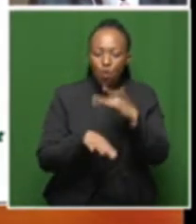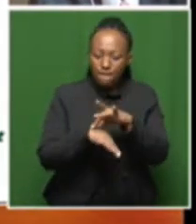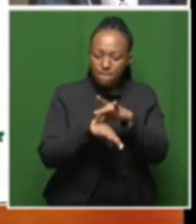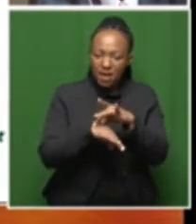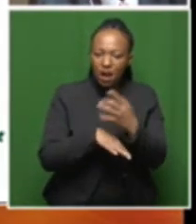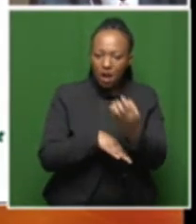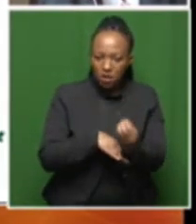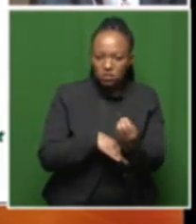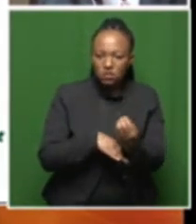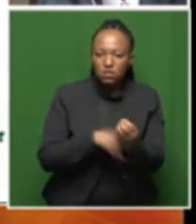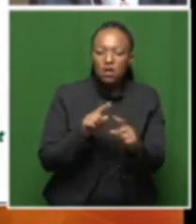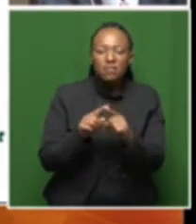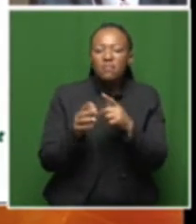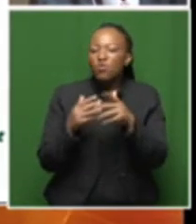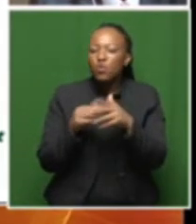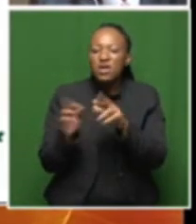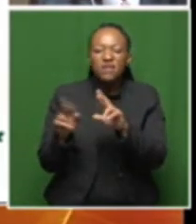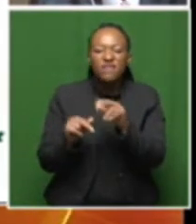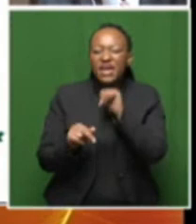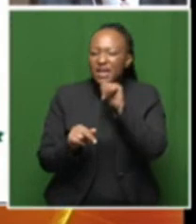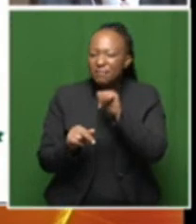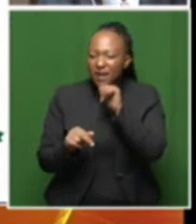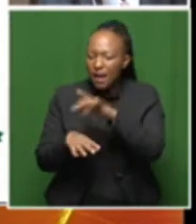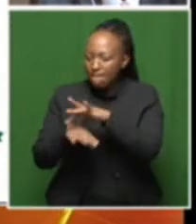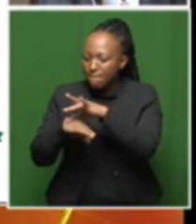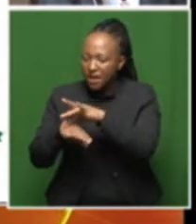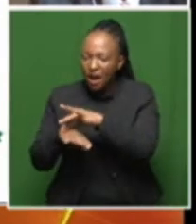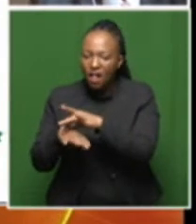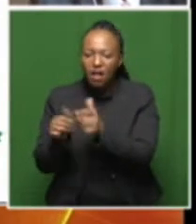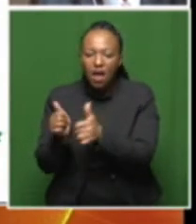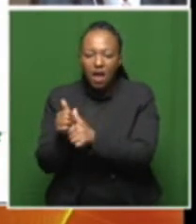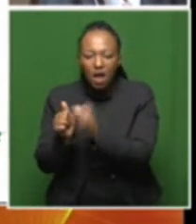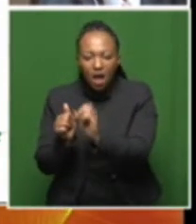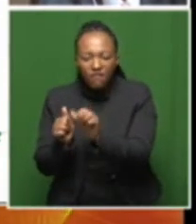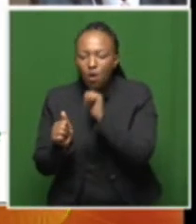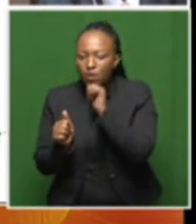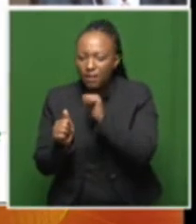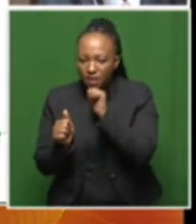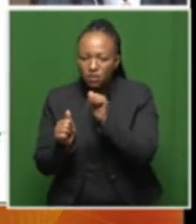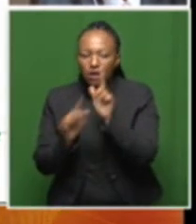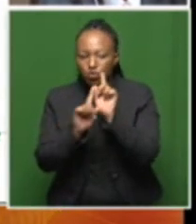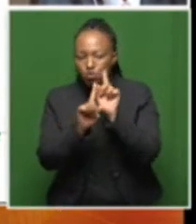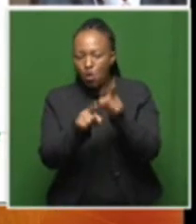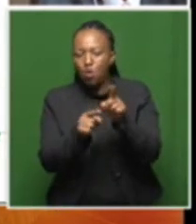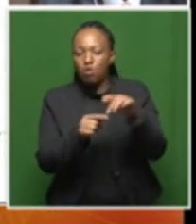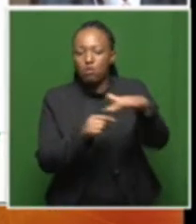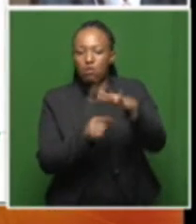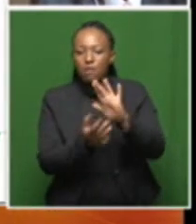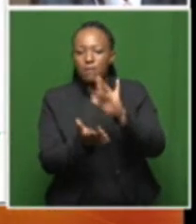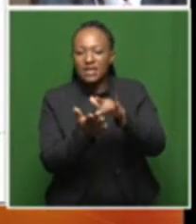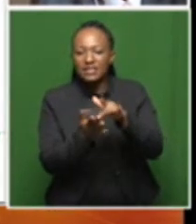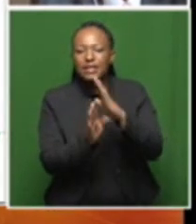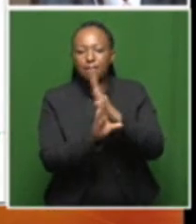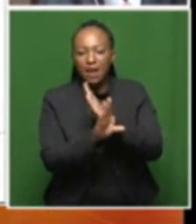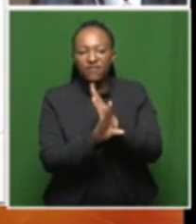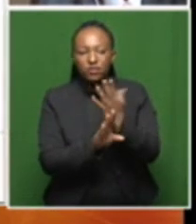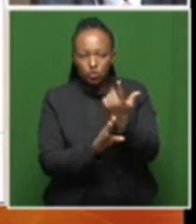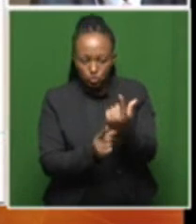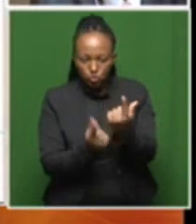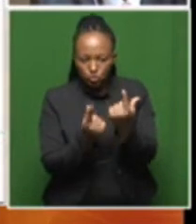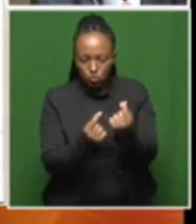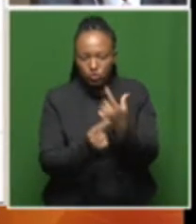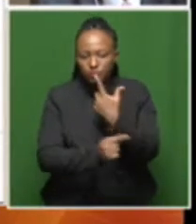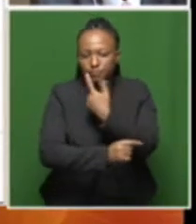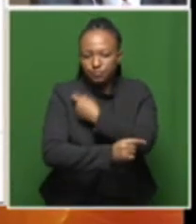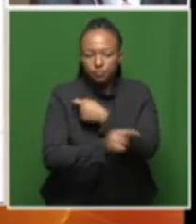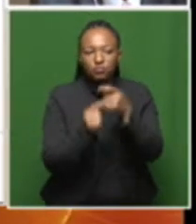referring anybody, whether insured or uninsured, to any site, and the private sector is vaccinating the